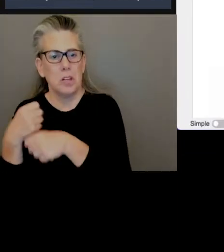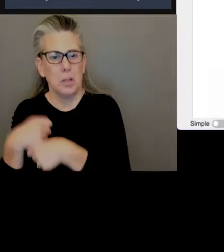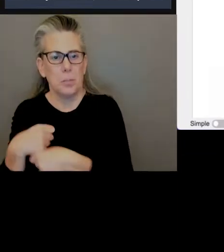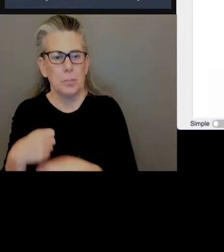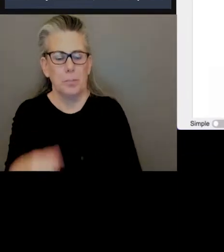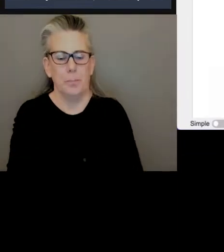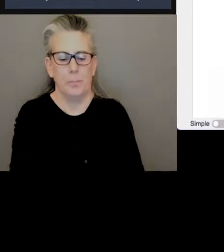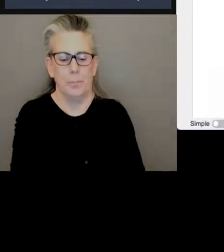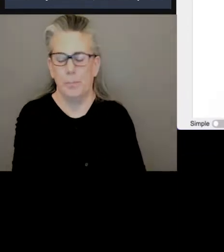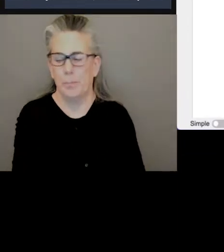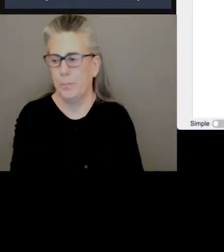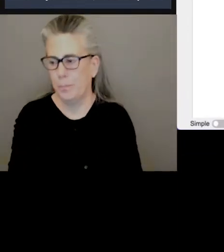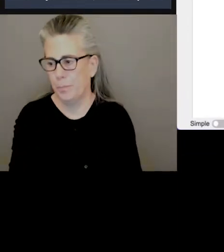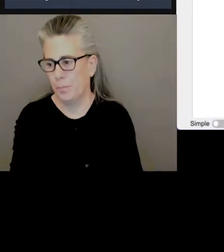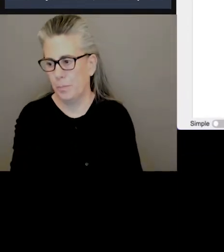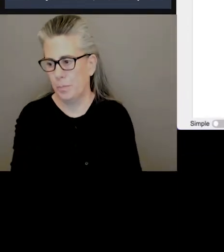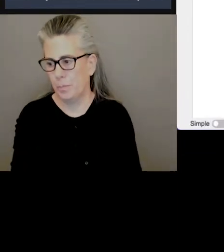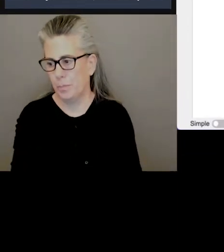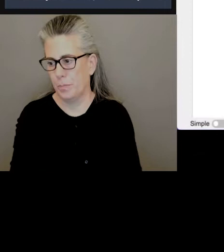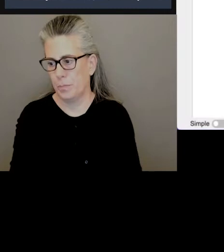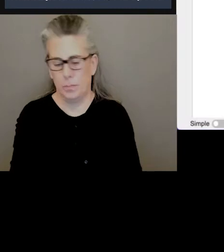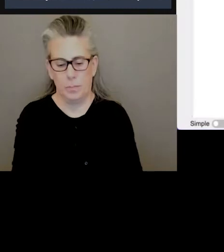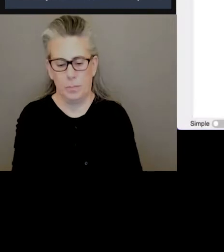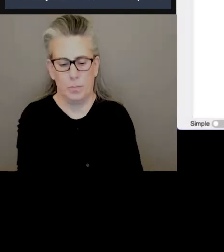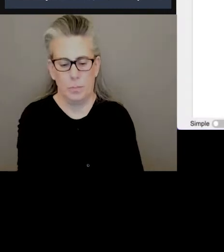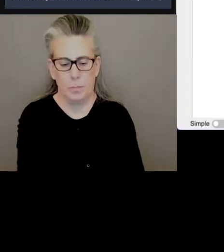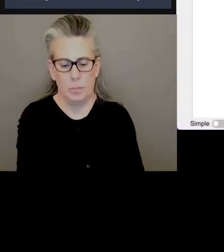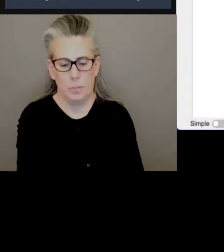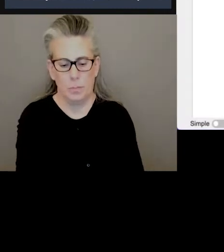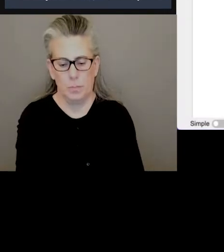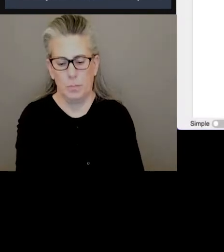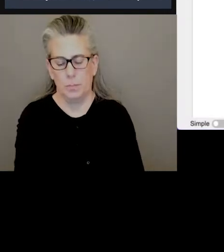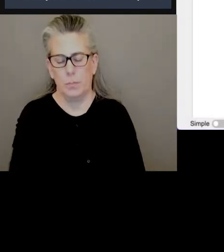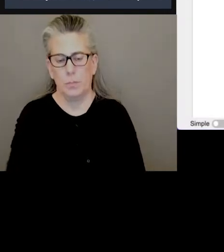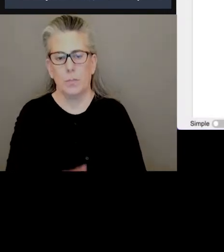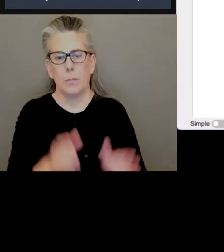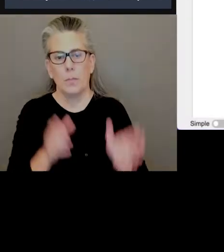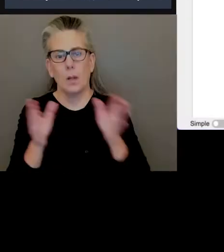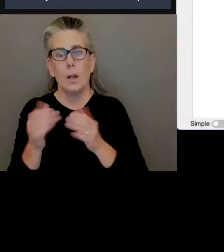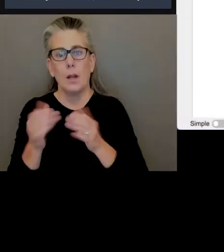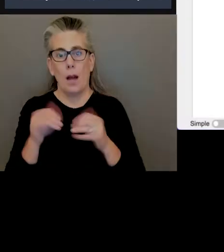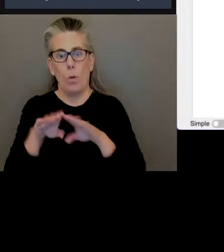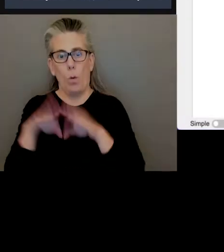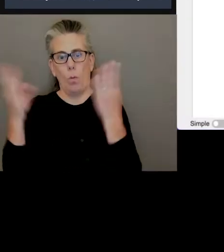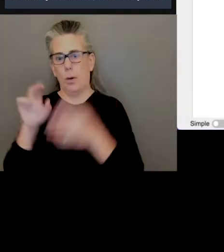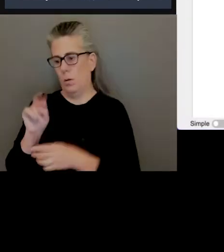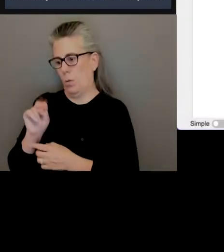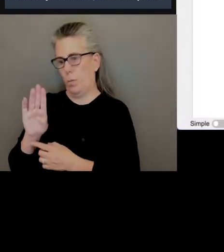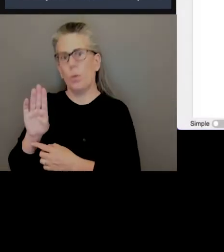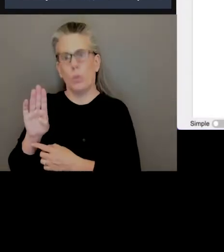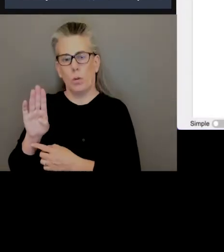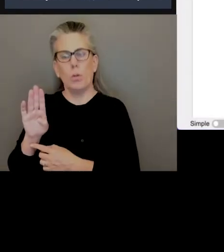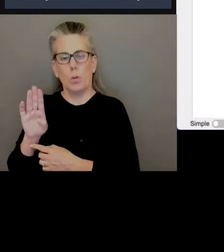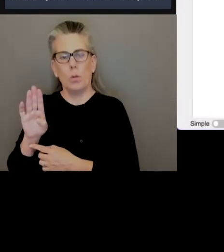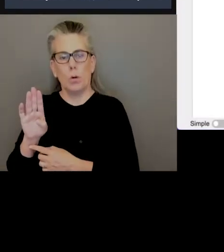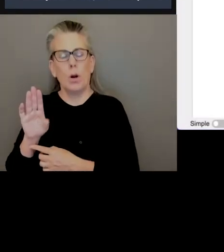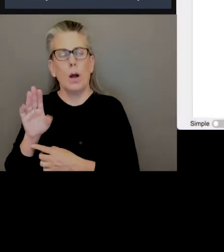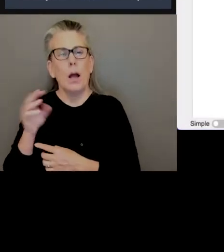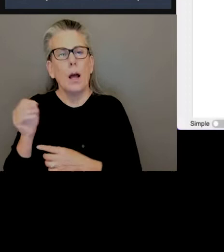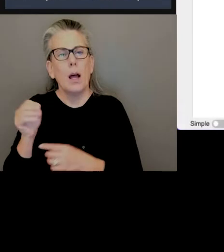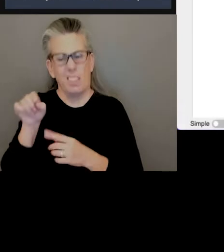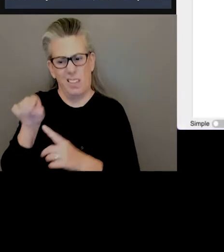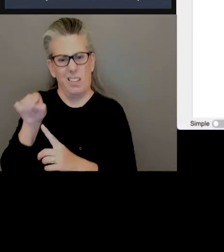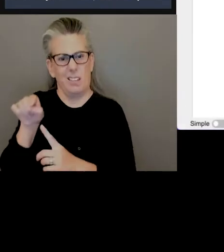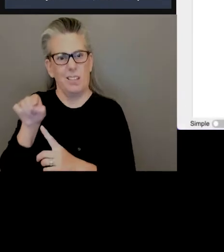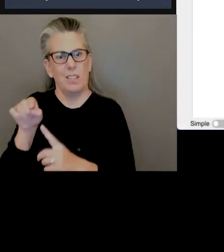Okay. Now this is a Jupyter Lab, and we have opened up our notebook. Now this basically is a notebook where